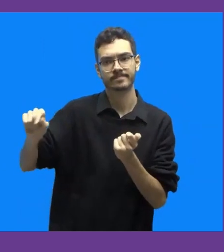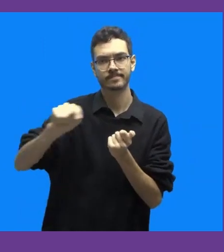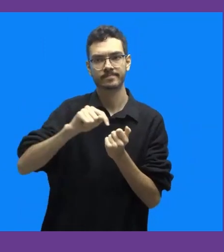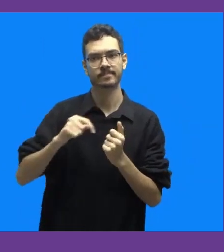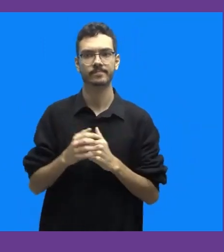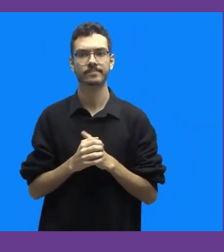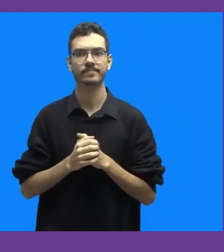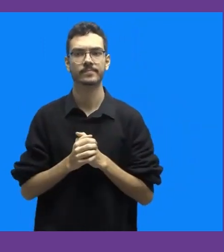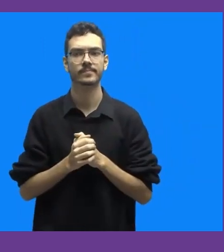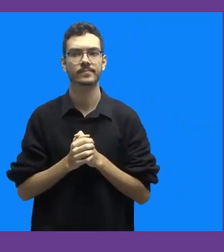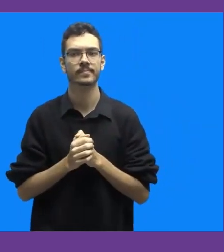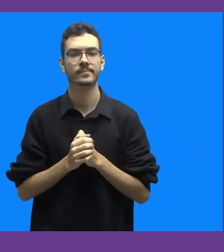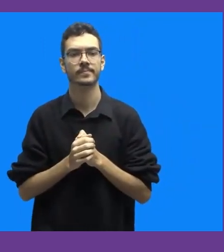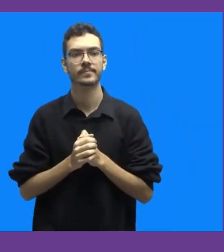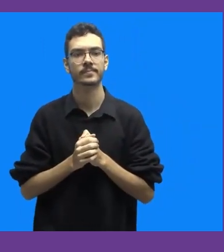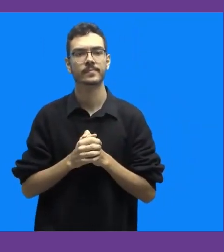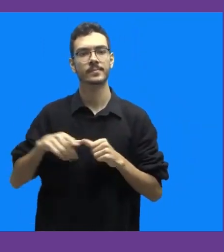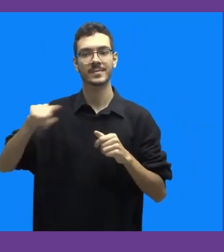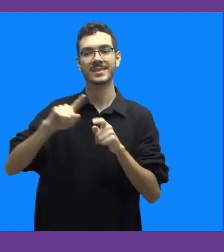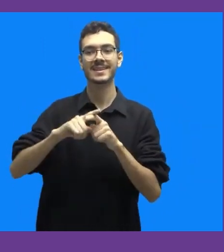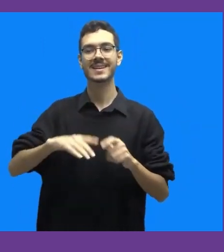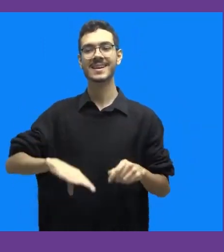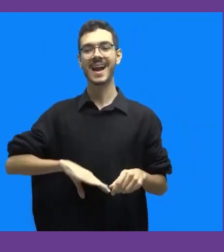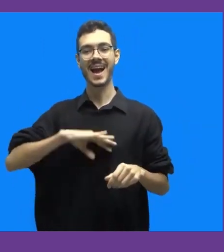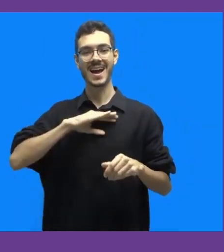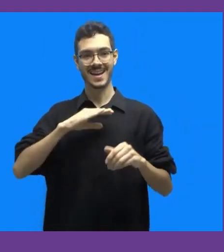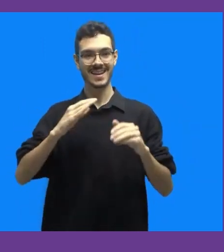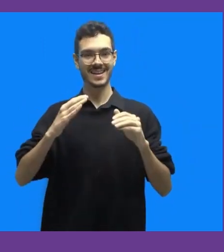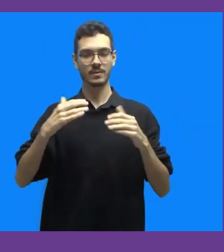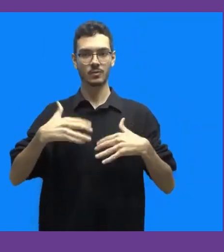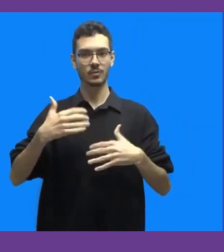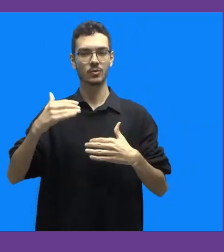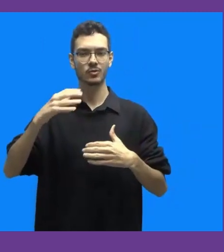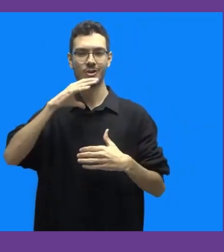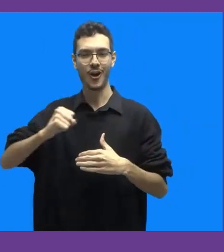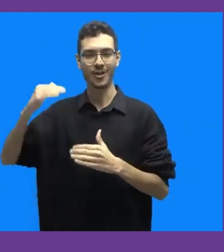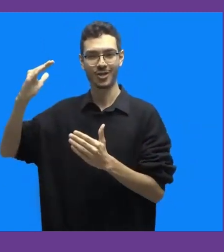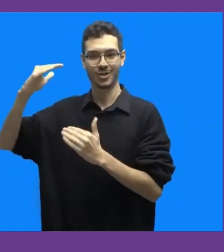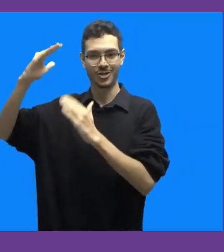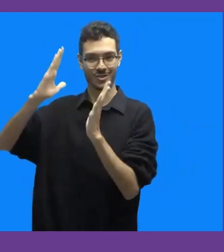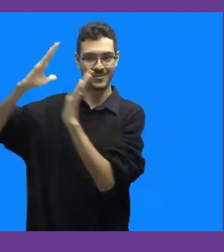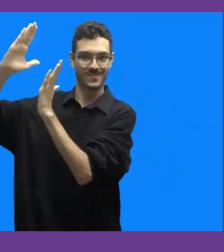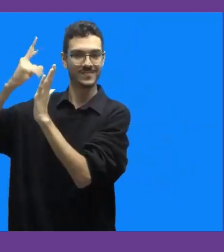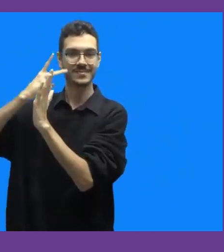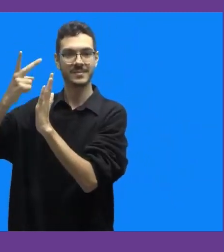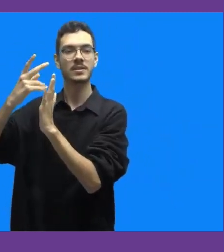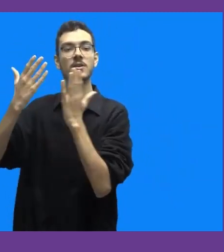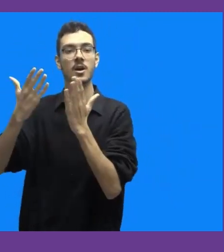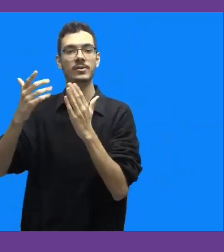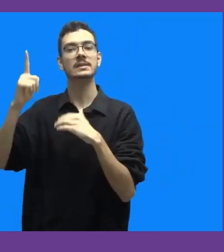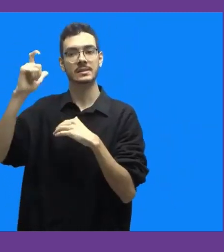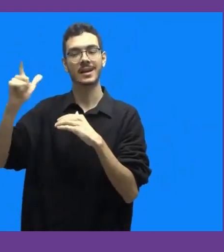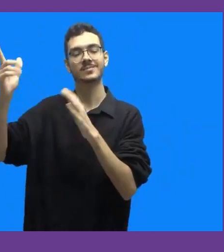professors are quite old, so we are in the stage of changing that now. And training has been very interesting. Training on